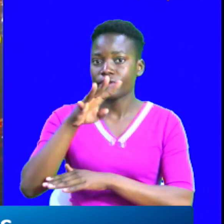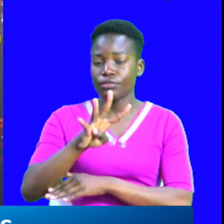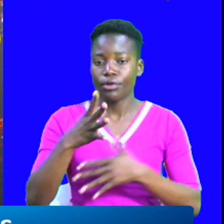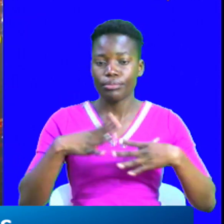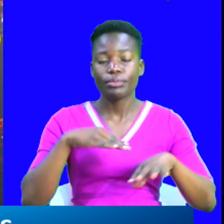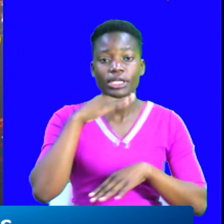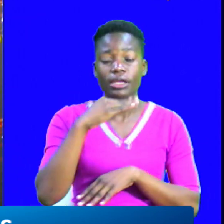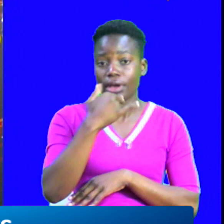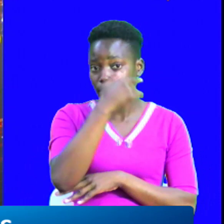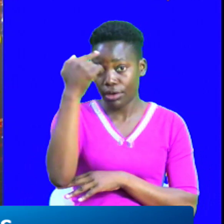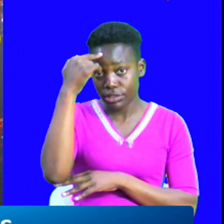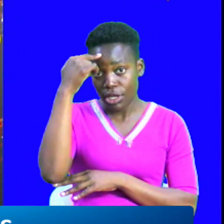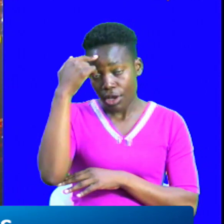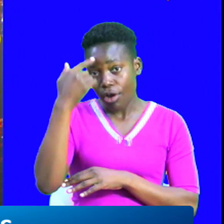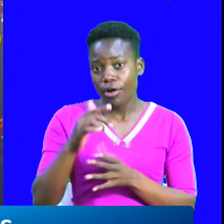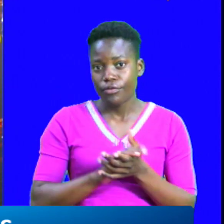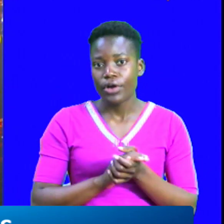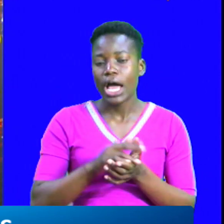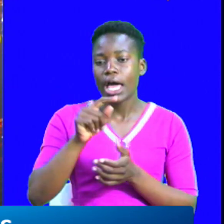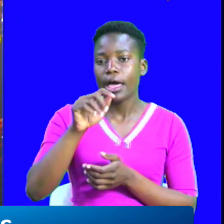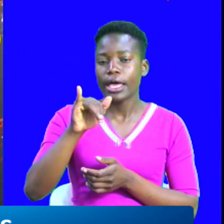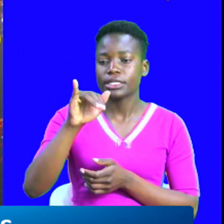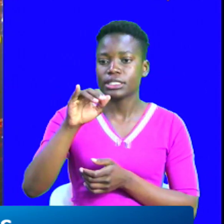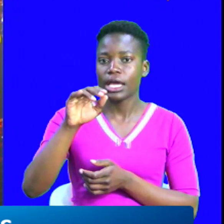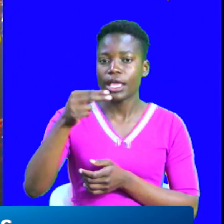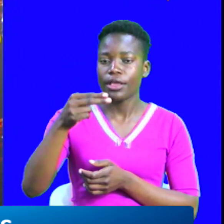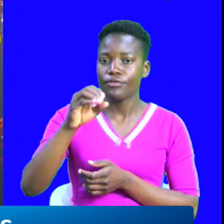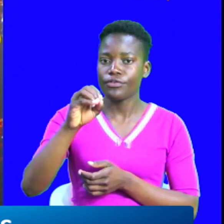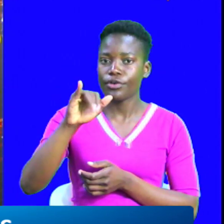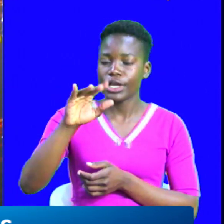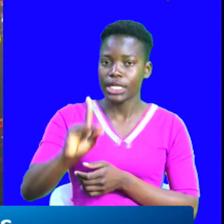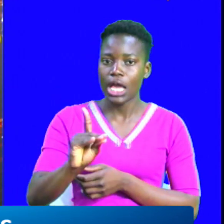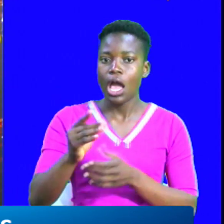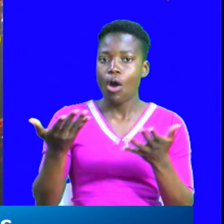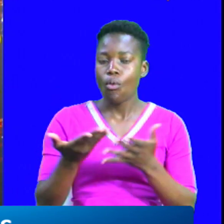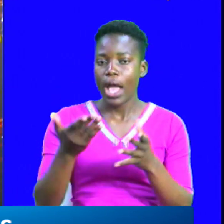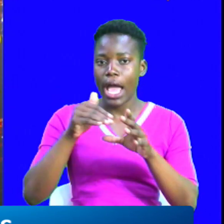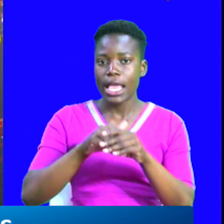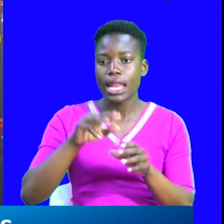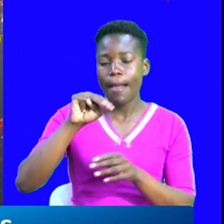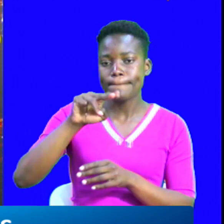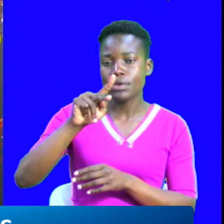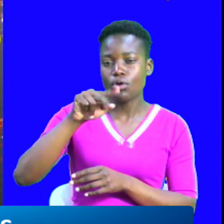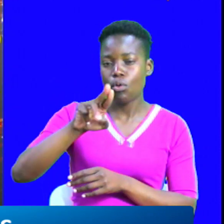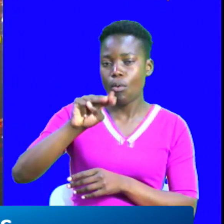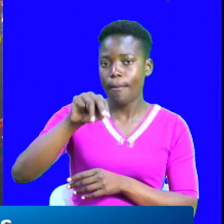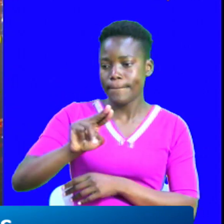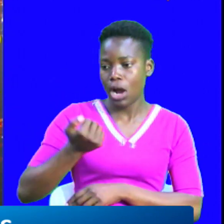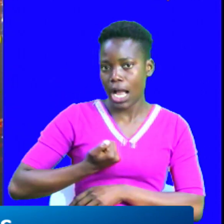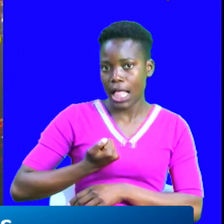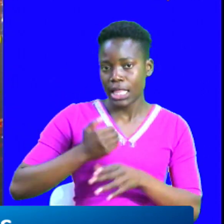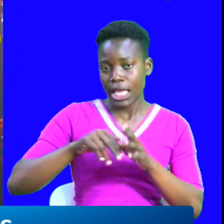died following an outbreak of severe typhoid at the Sacred Heart Mukumu Girls High School